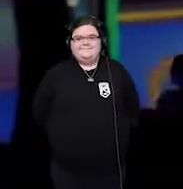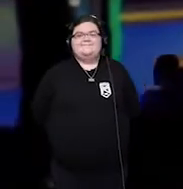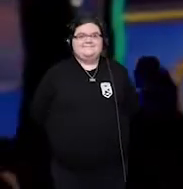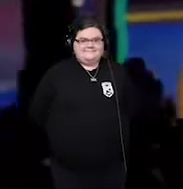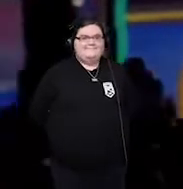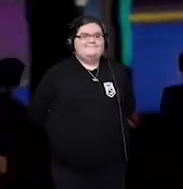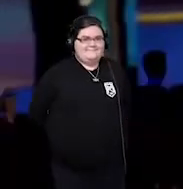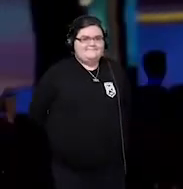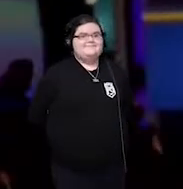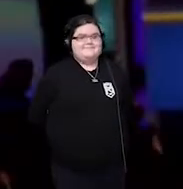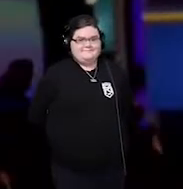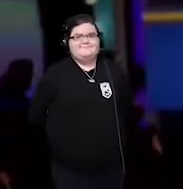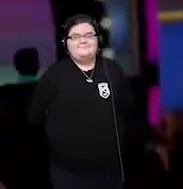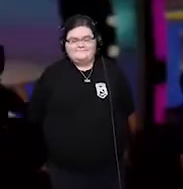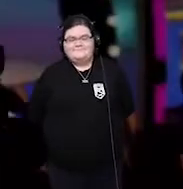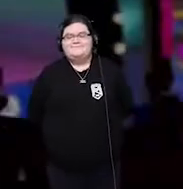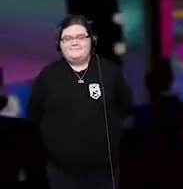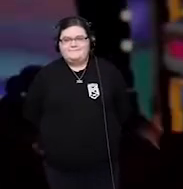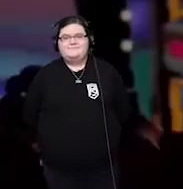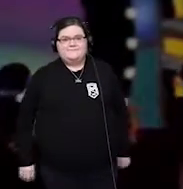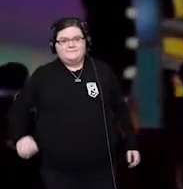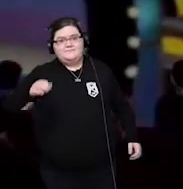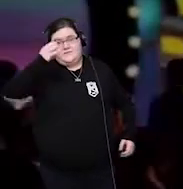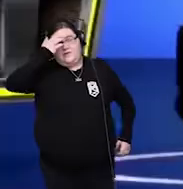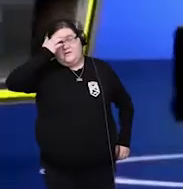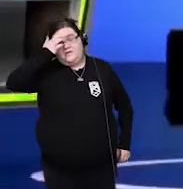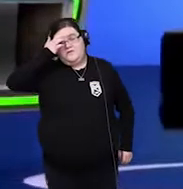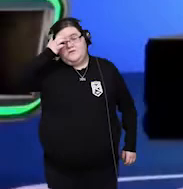like rouge or something like that, which obviously get a lot less points.